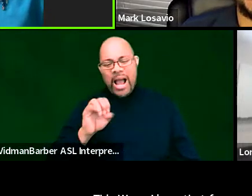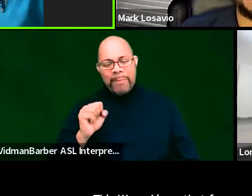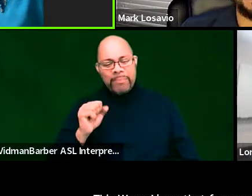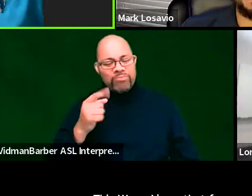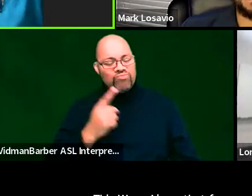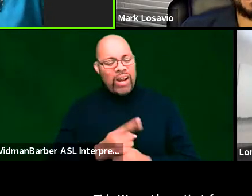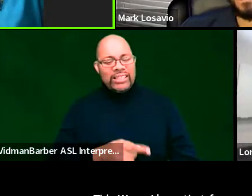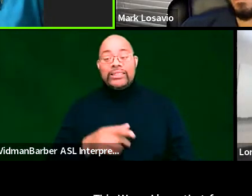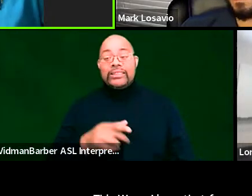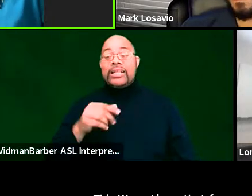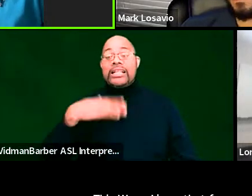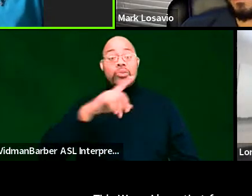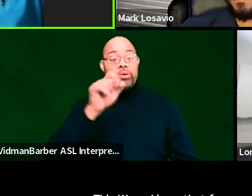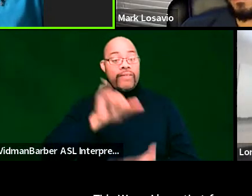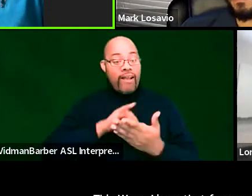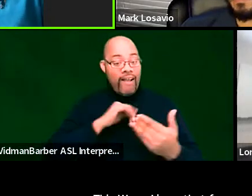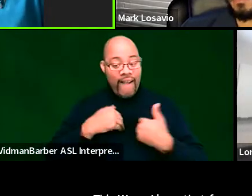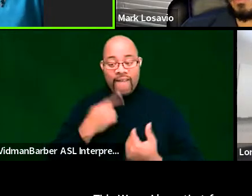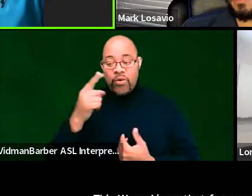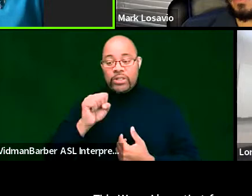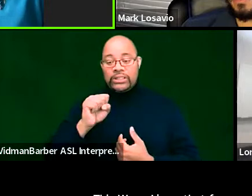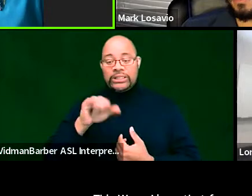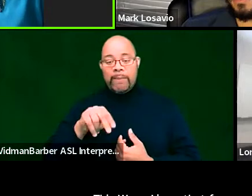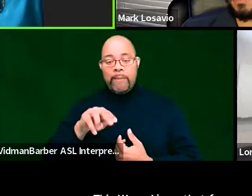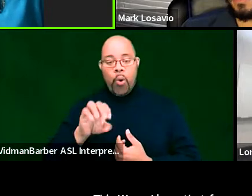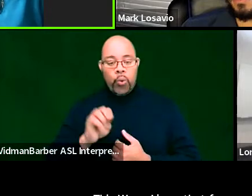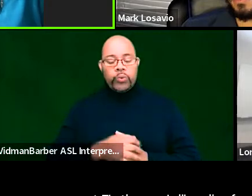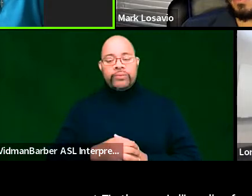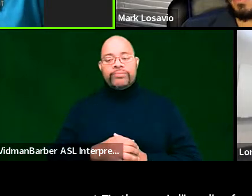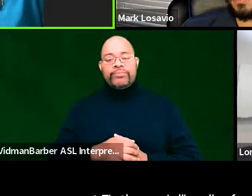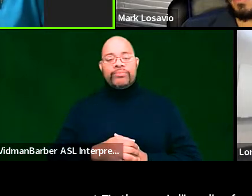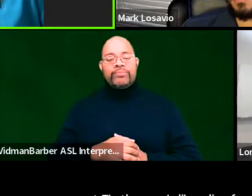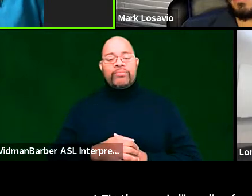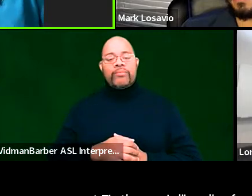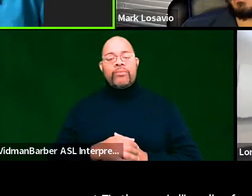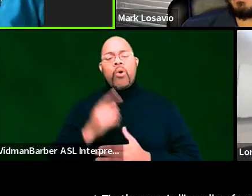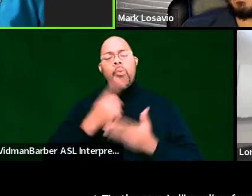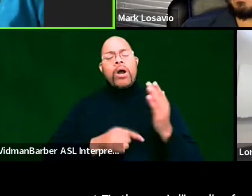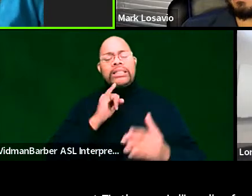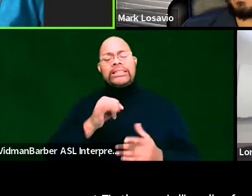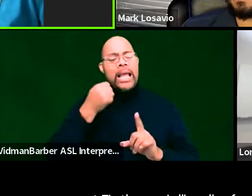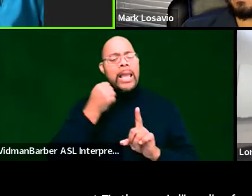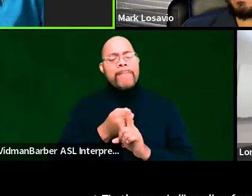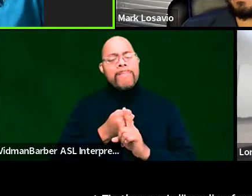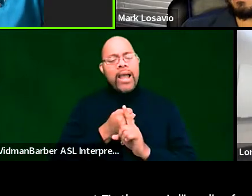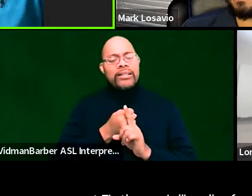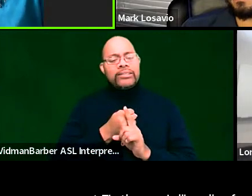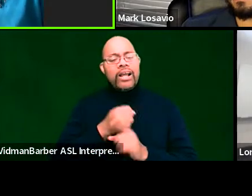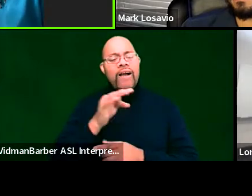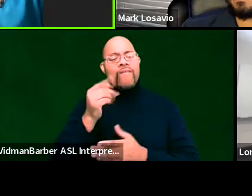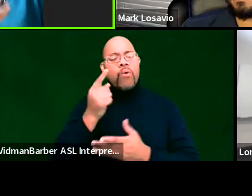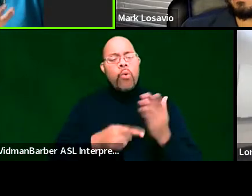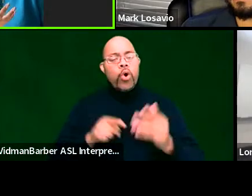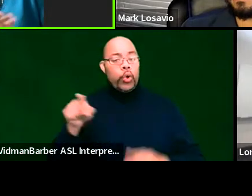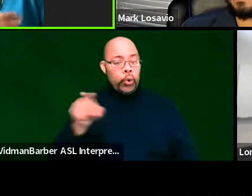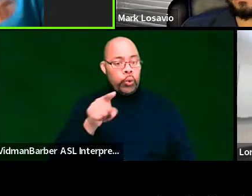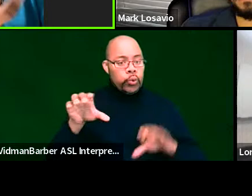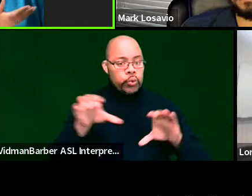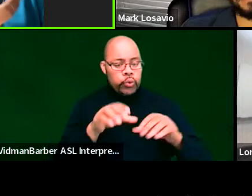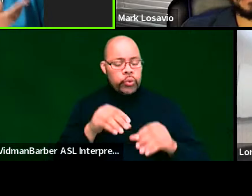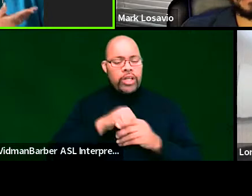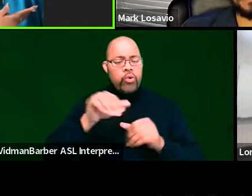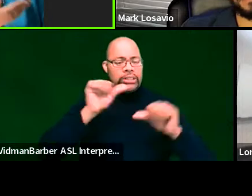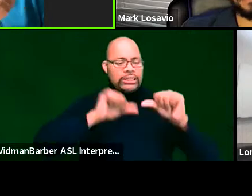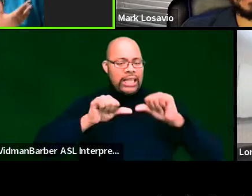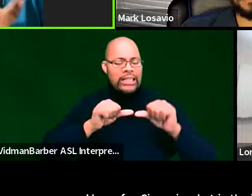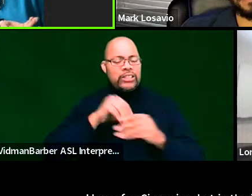next question that I have for Symone is, what is the impact of what you do in your